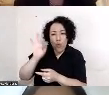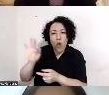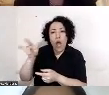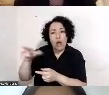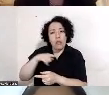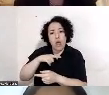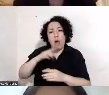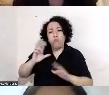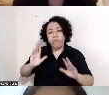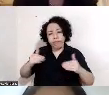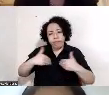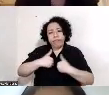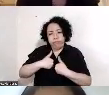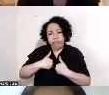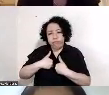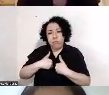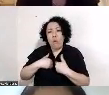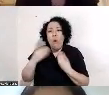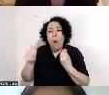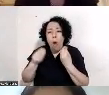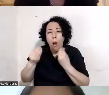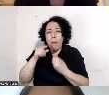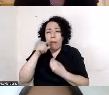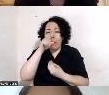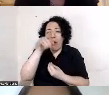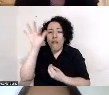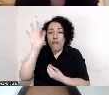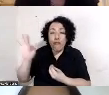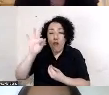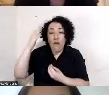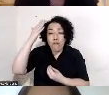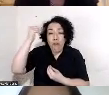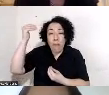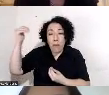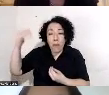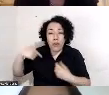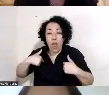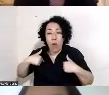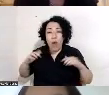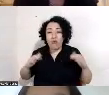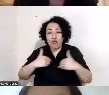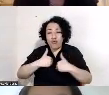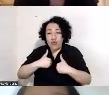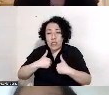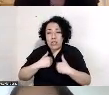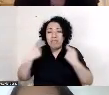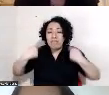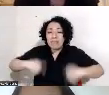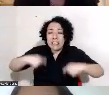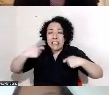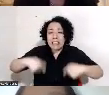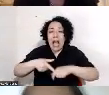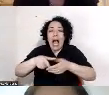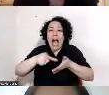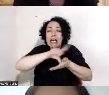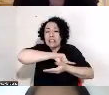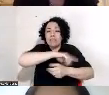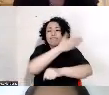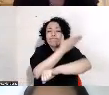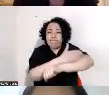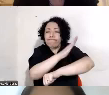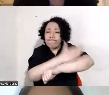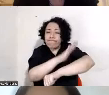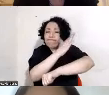autismo, de universidades altamente competitivas. O que eles deveriam desenvolver no ensino médio para serem bem-sucedidos